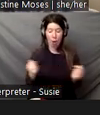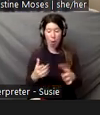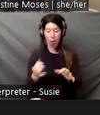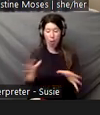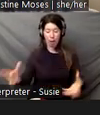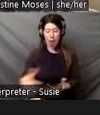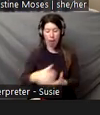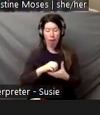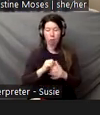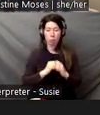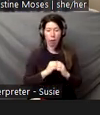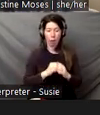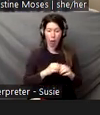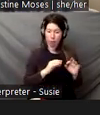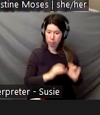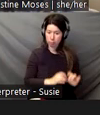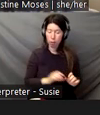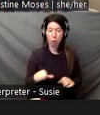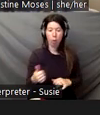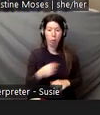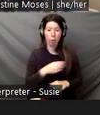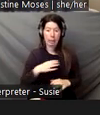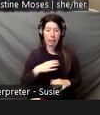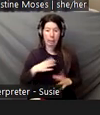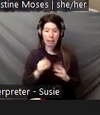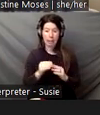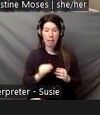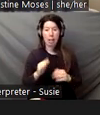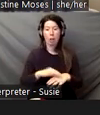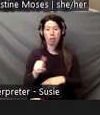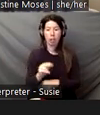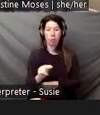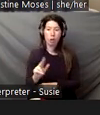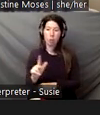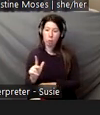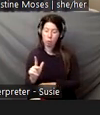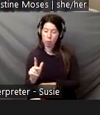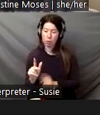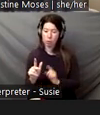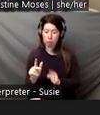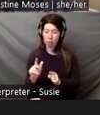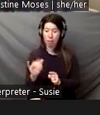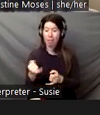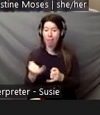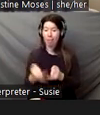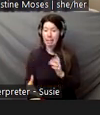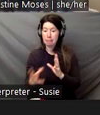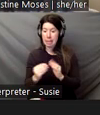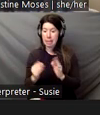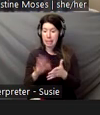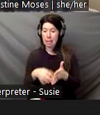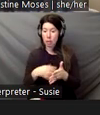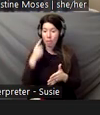There is another subcommittee meeting scheduled on the 23rd. That is currently the last meeting scheduled of this subcommittee.